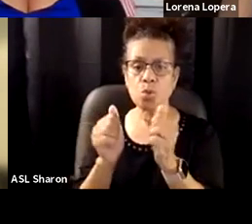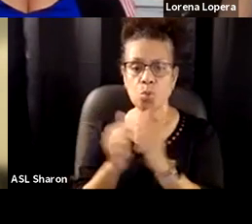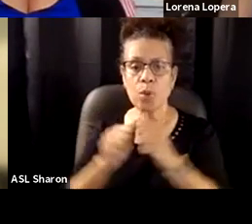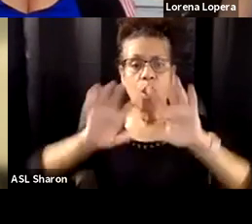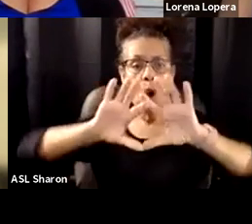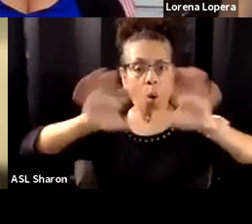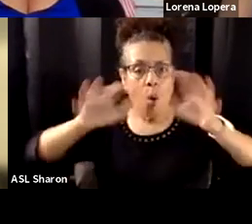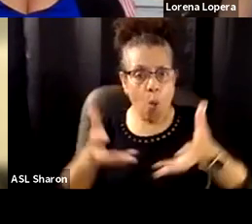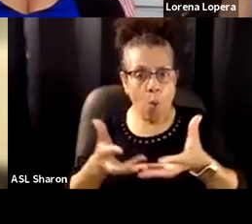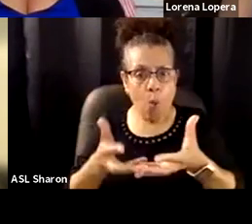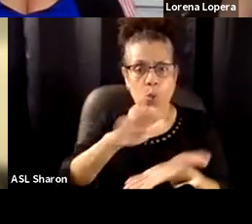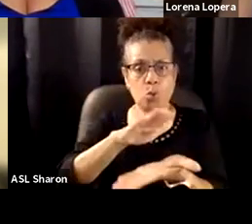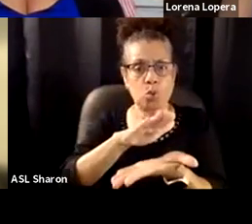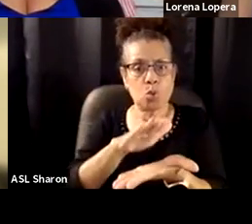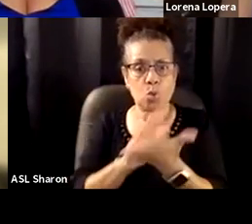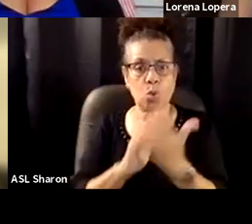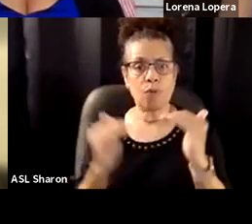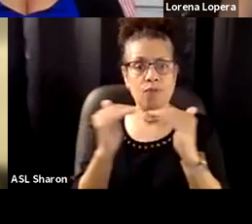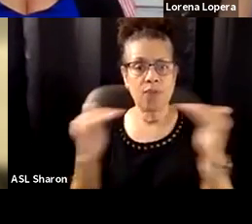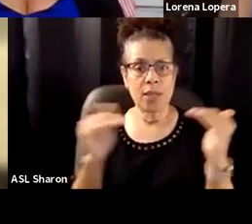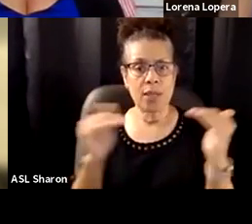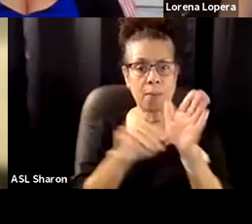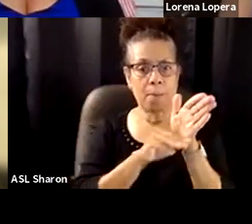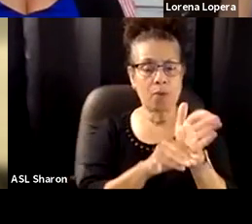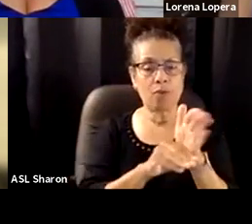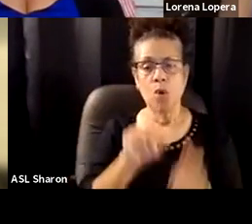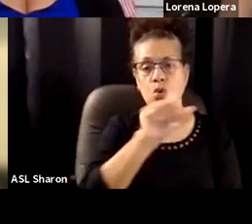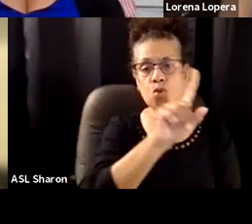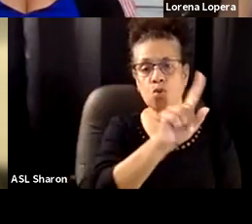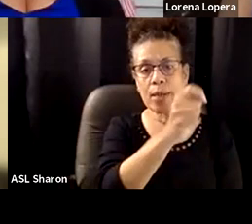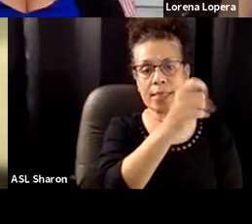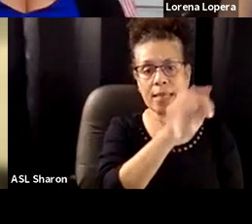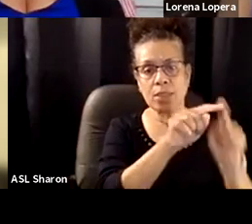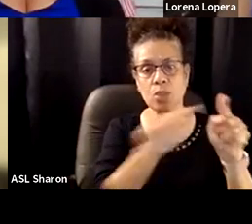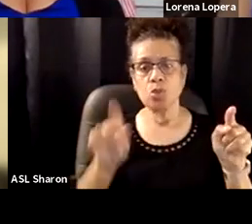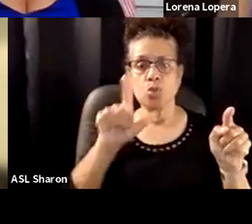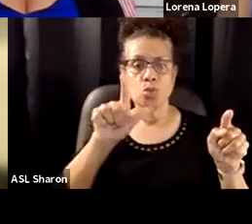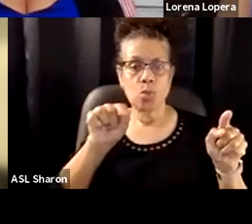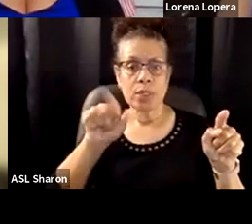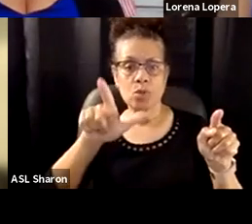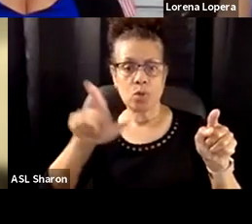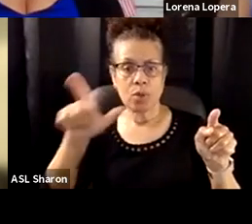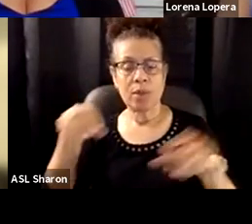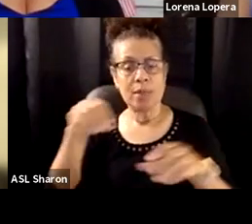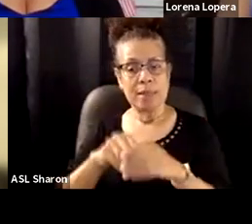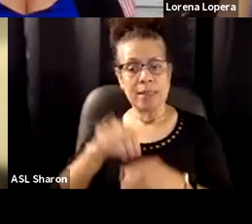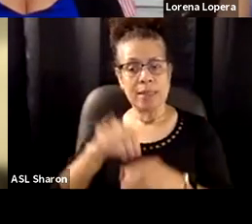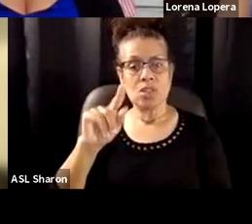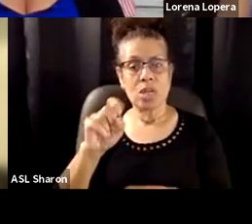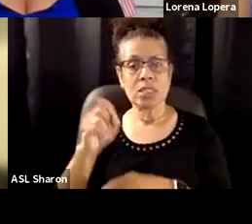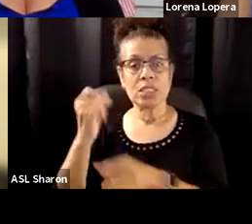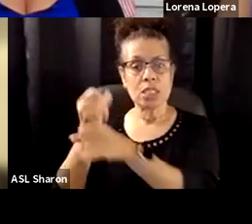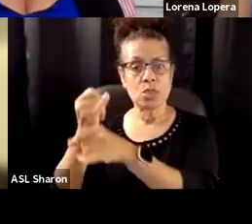restorative justice model is started in the 2019 through 2021 national institute of justice and american institutes of